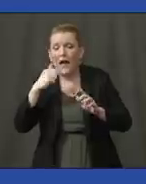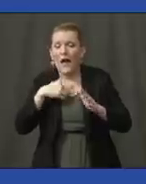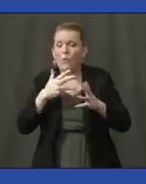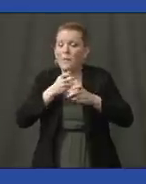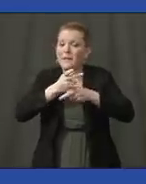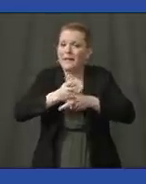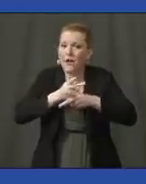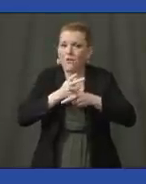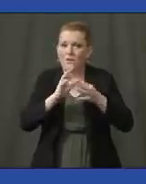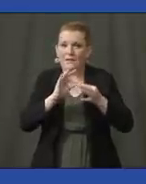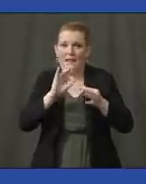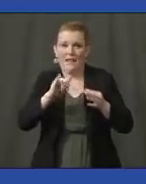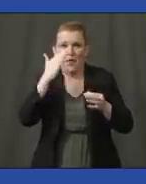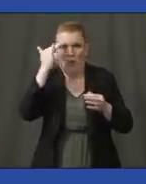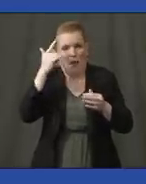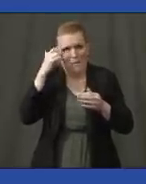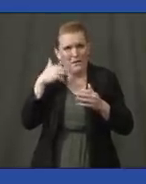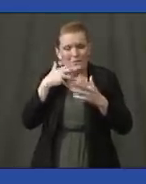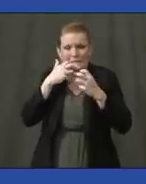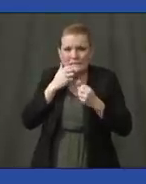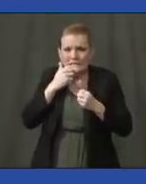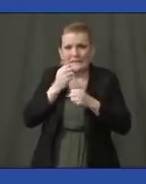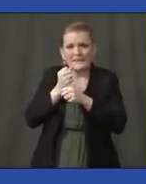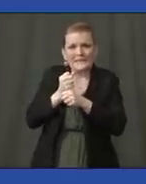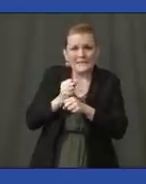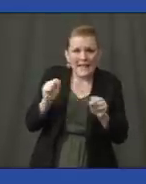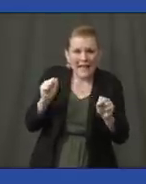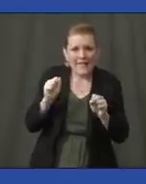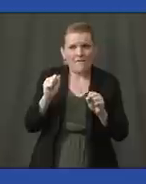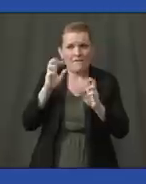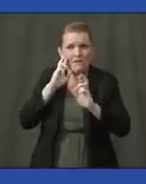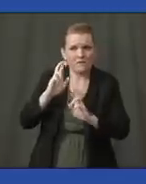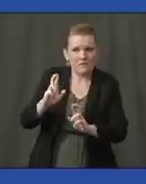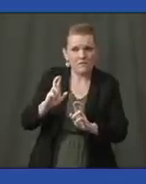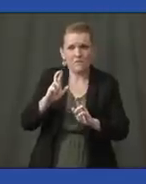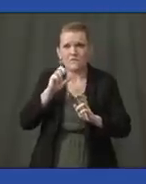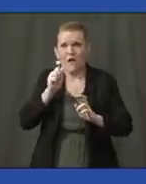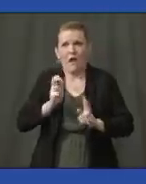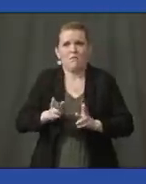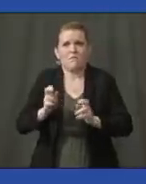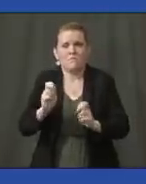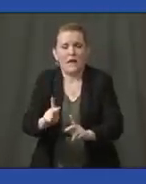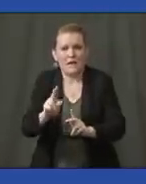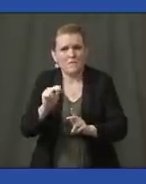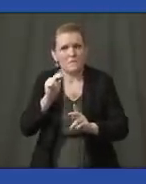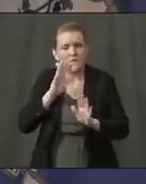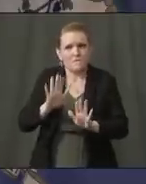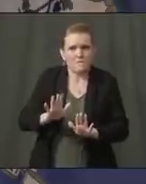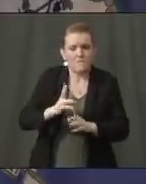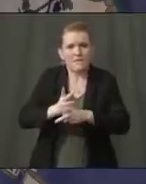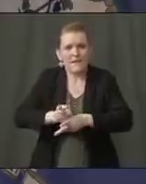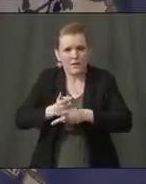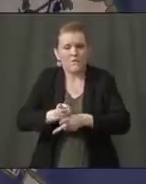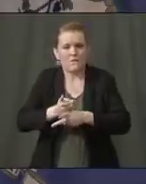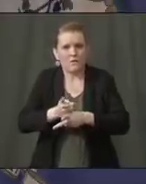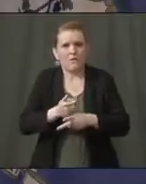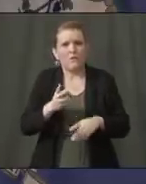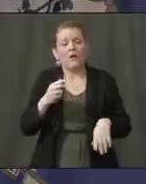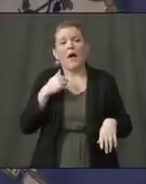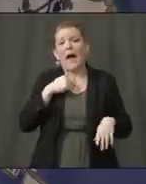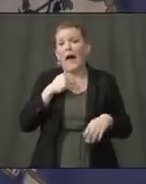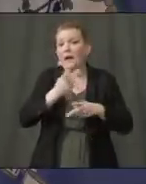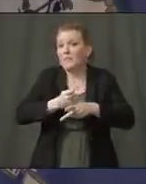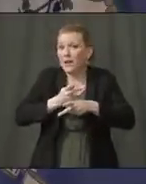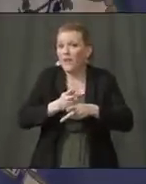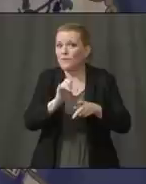because I see what's going on in Singapore and Hong Kong and Japan. We've been able to learn first